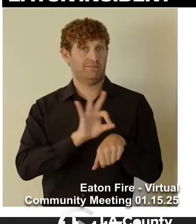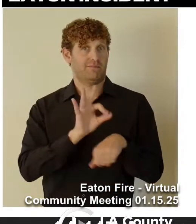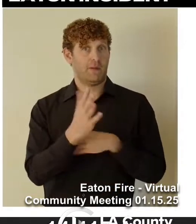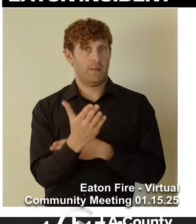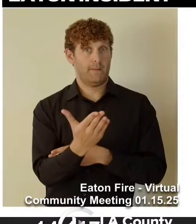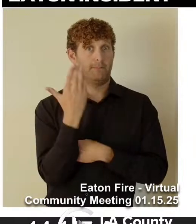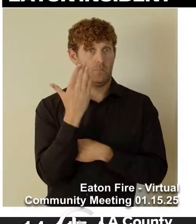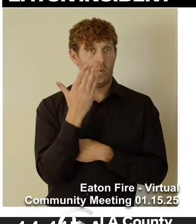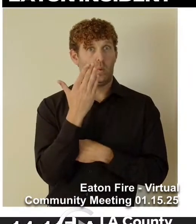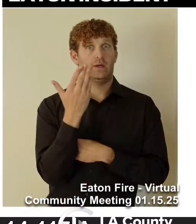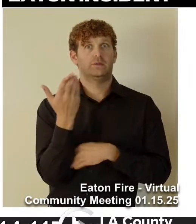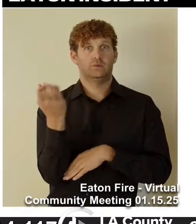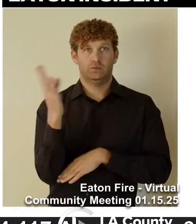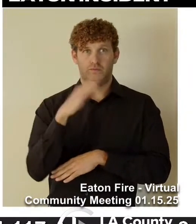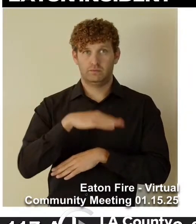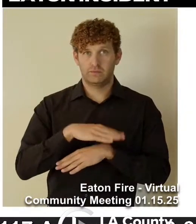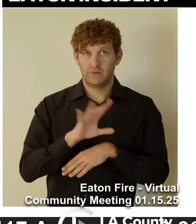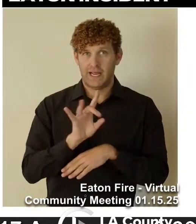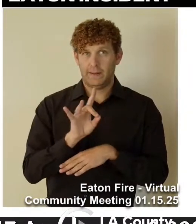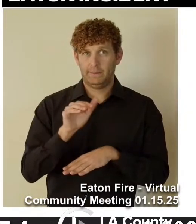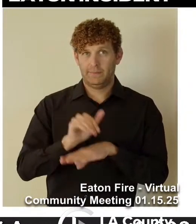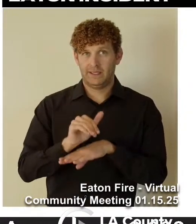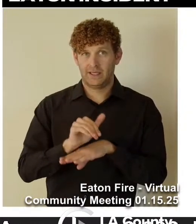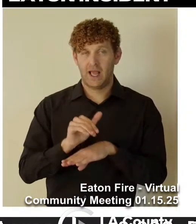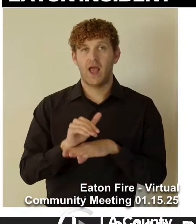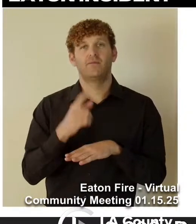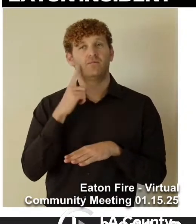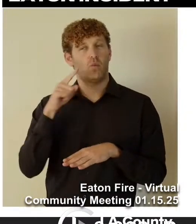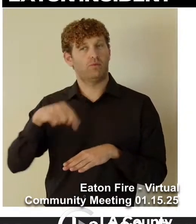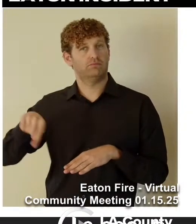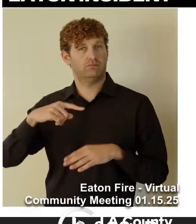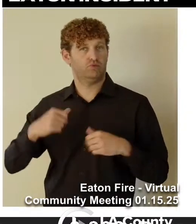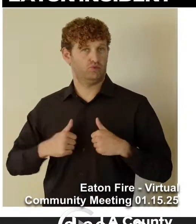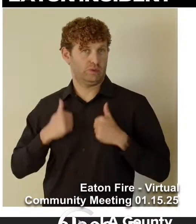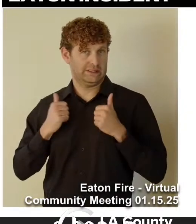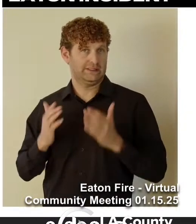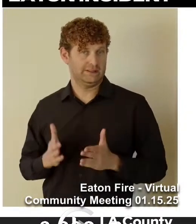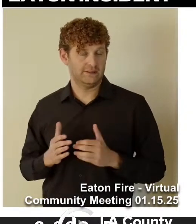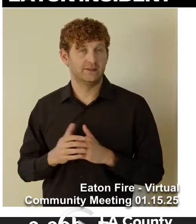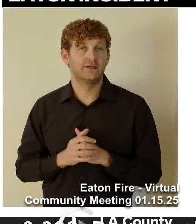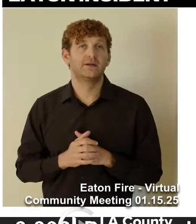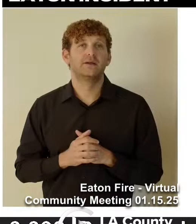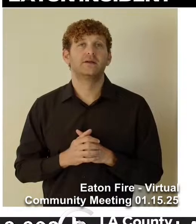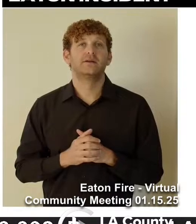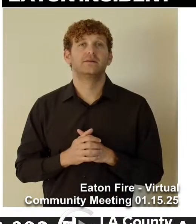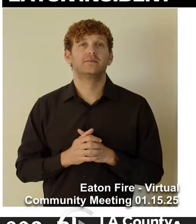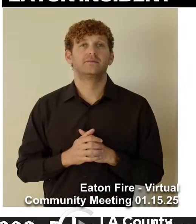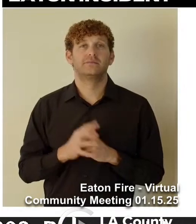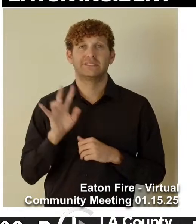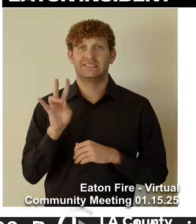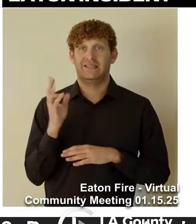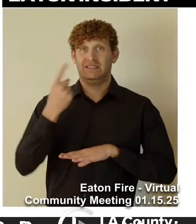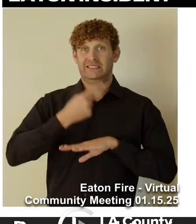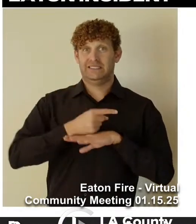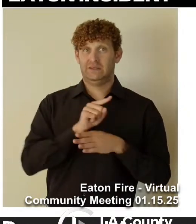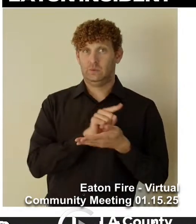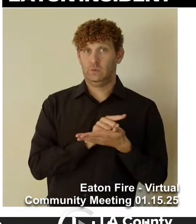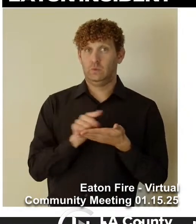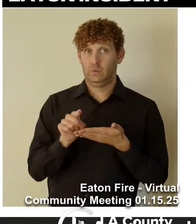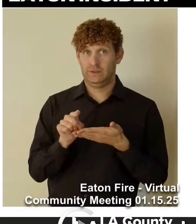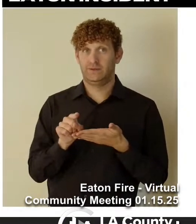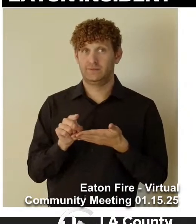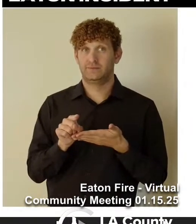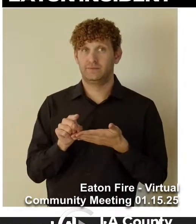p.m. to assist residents. Centers are open every day, 7 days a week for the foreseeable future. The